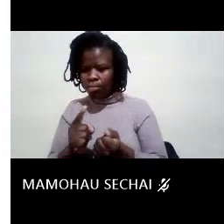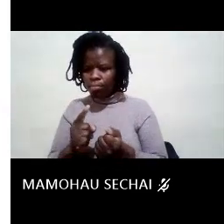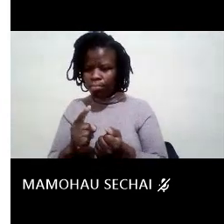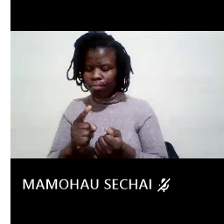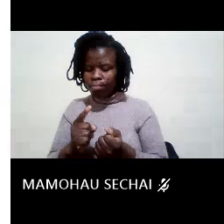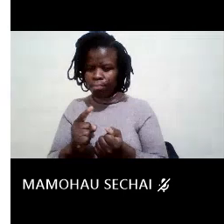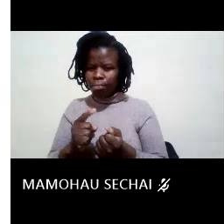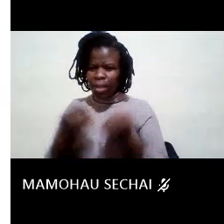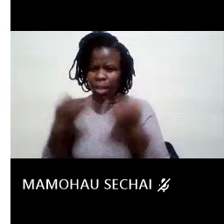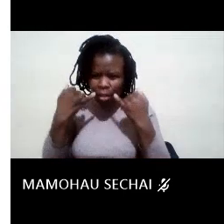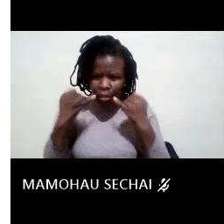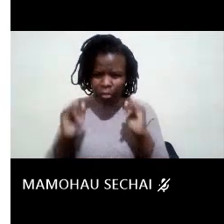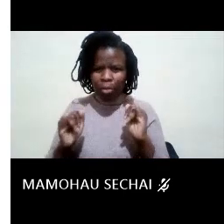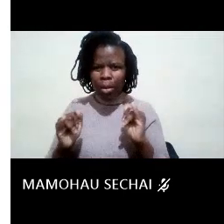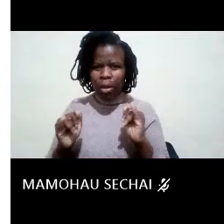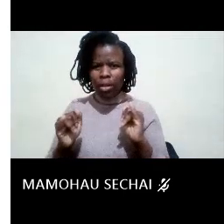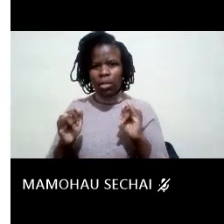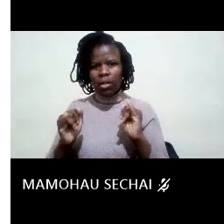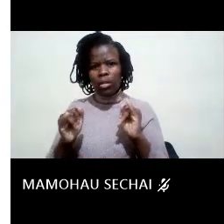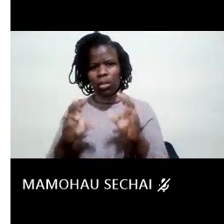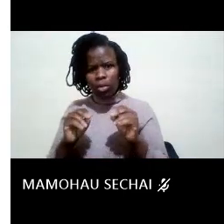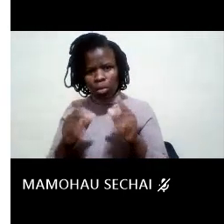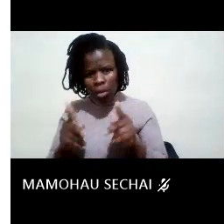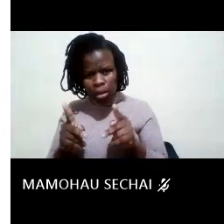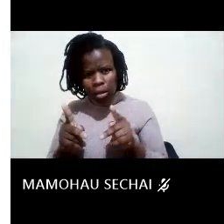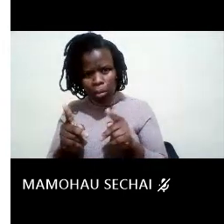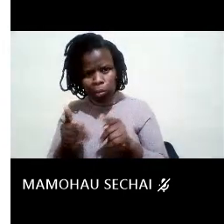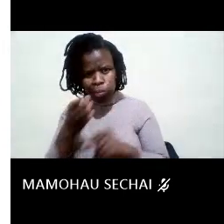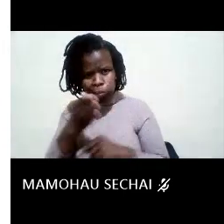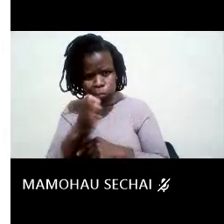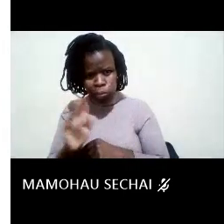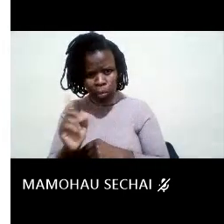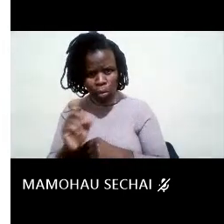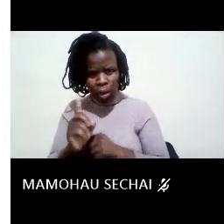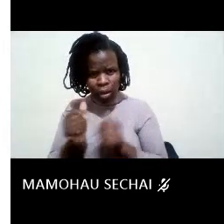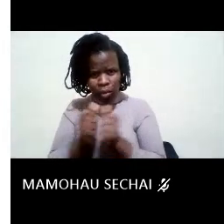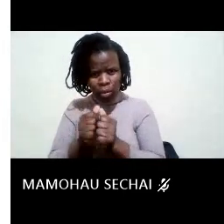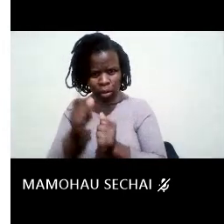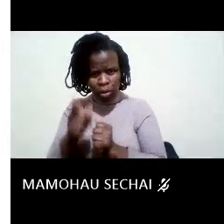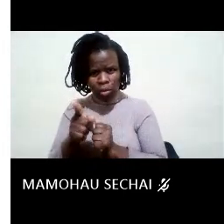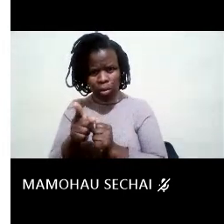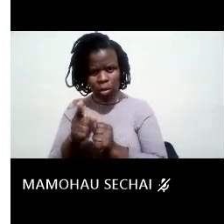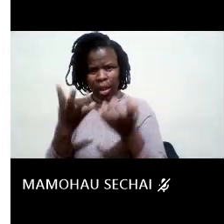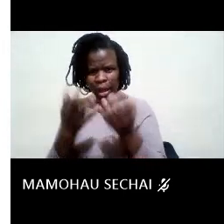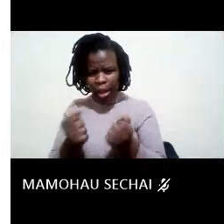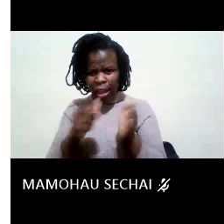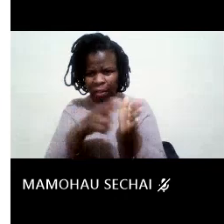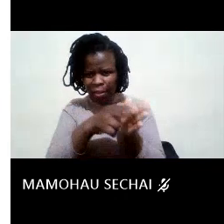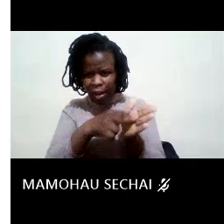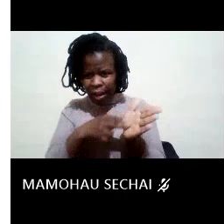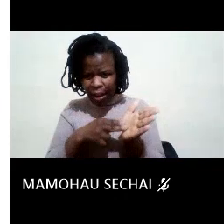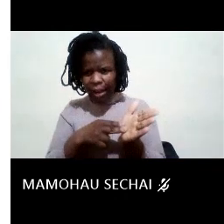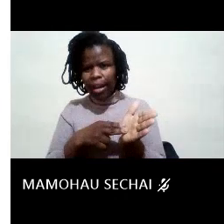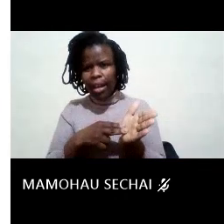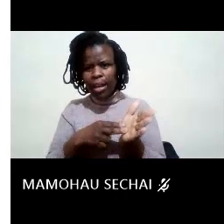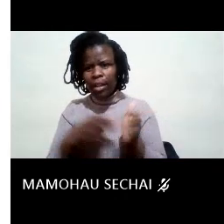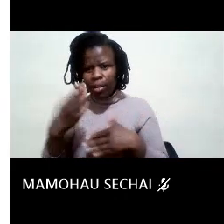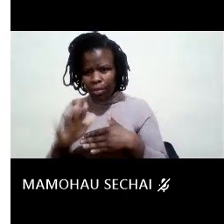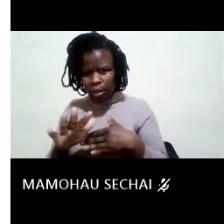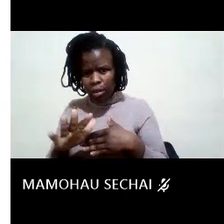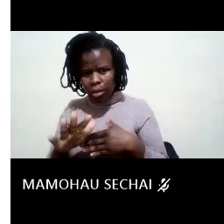what is relevant to you. Okay. Did they highlight frameworks? The framework you highlighted, is it aware? Are you aware of it? What's relevant to